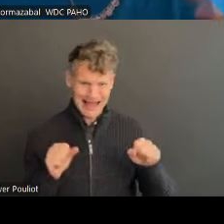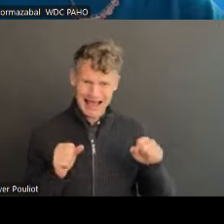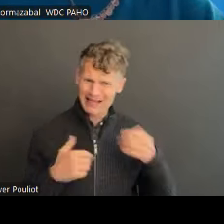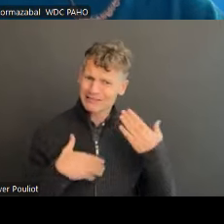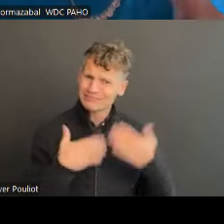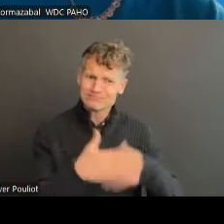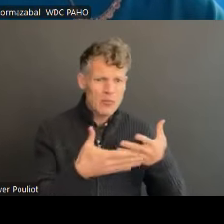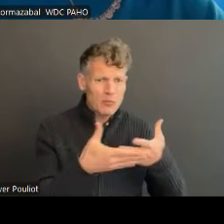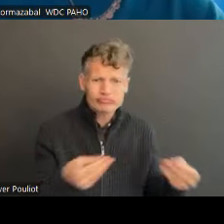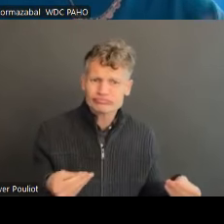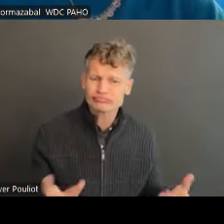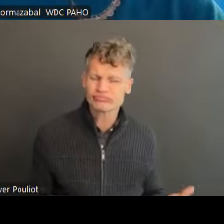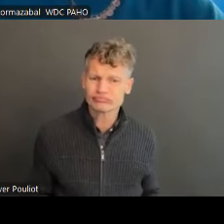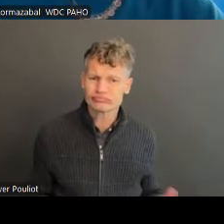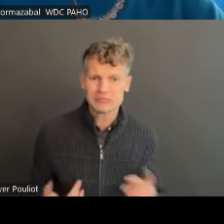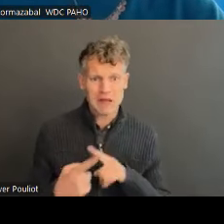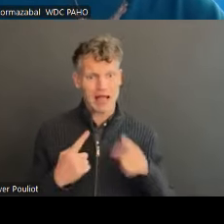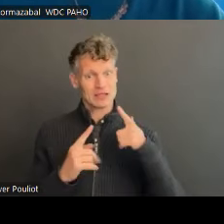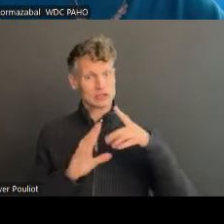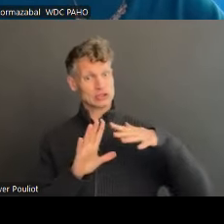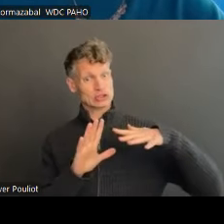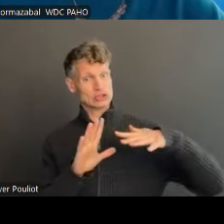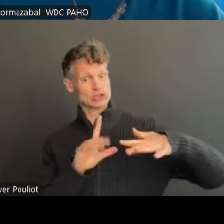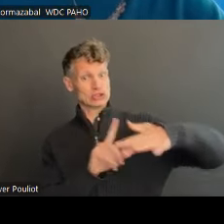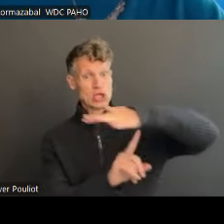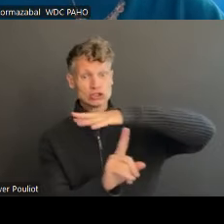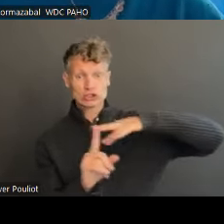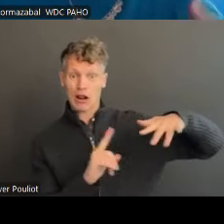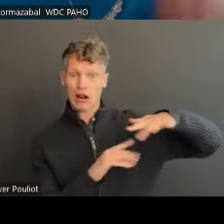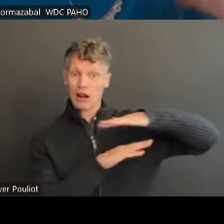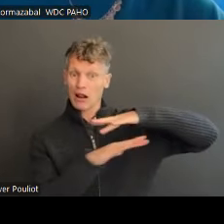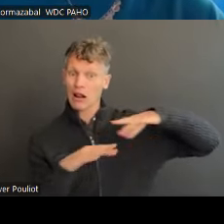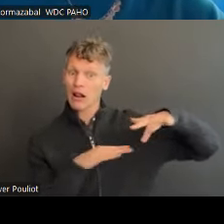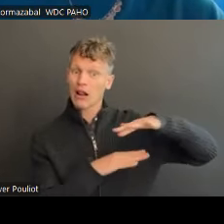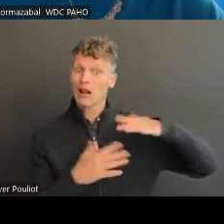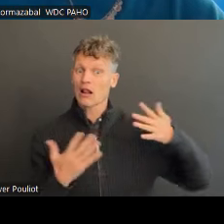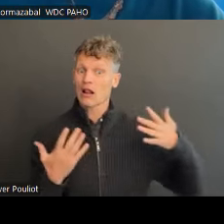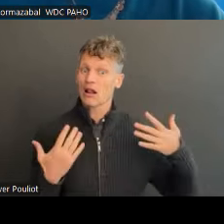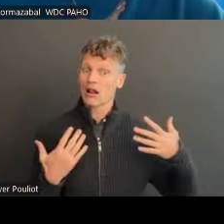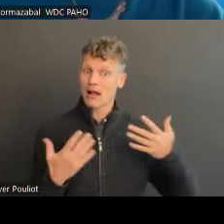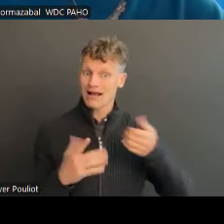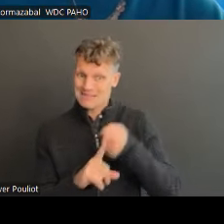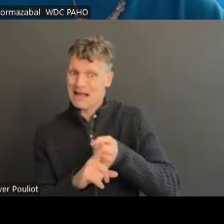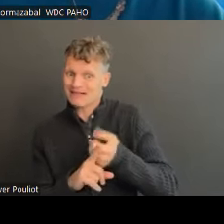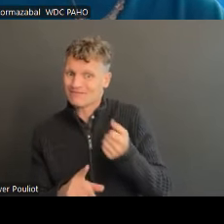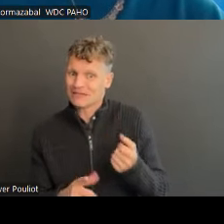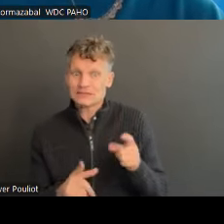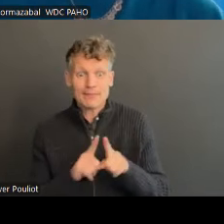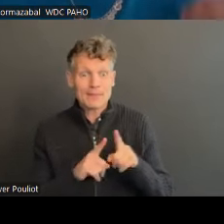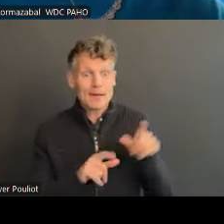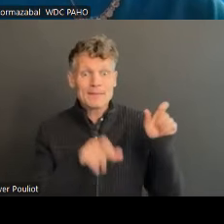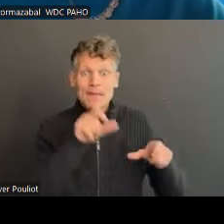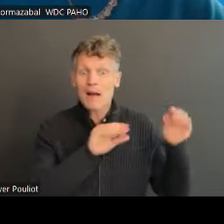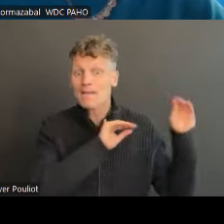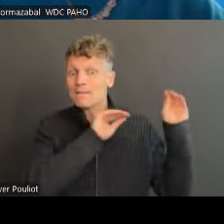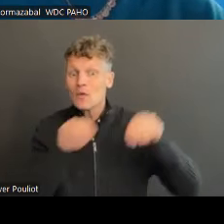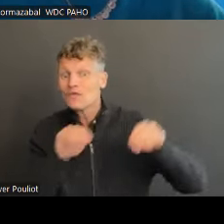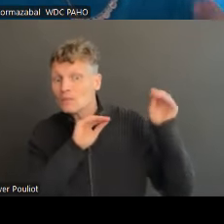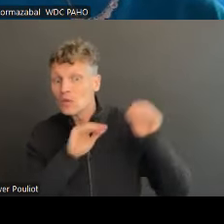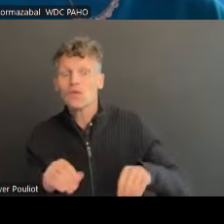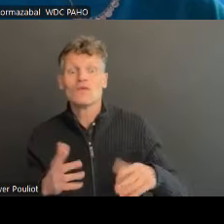we recognize the reality of the migration process and how this influences these matters. We know the importance of